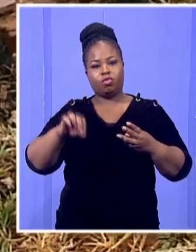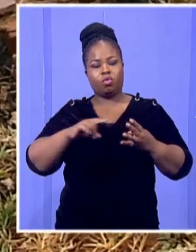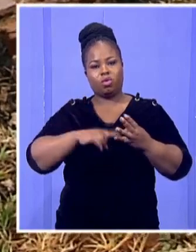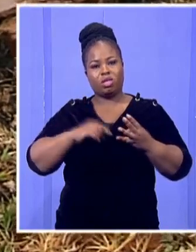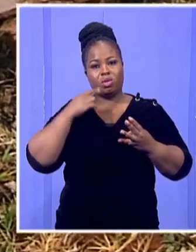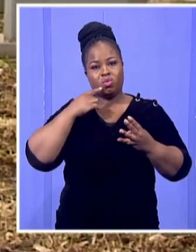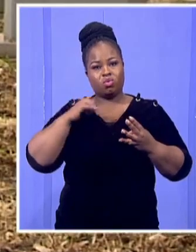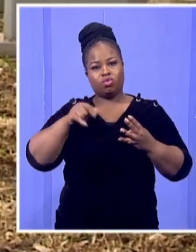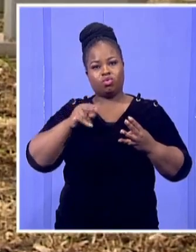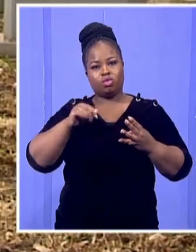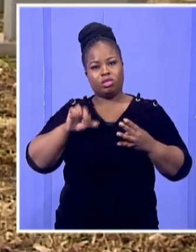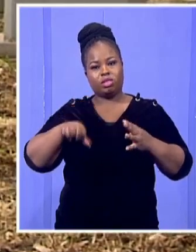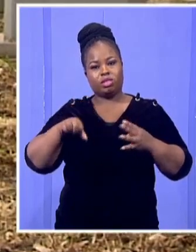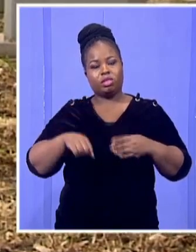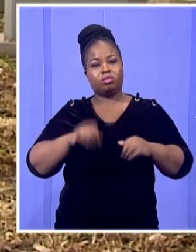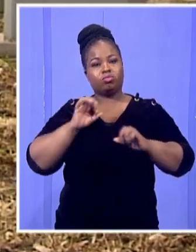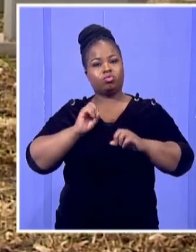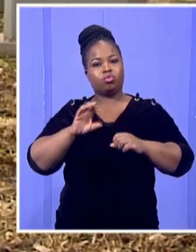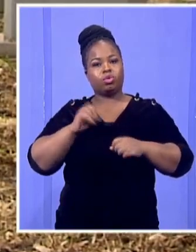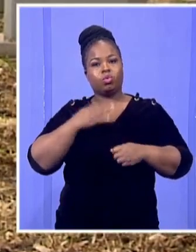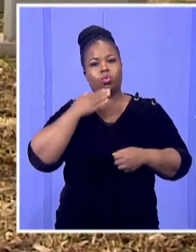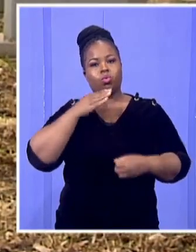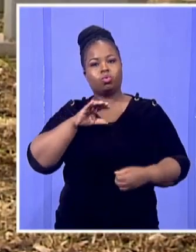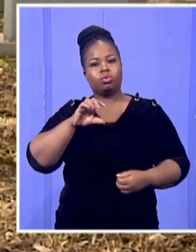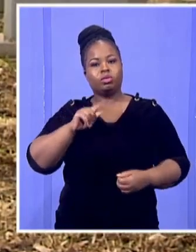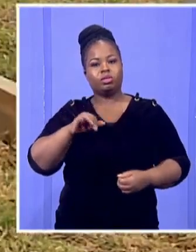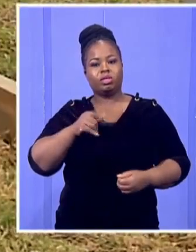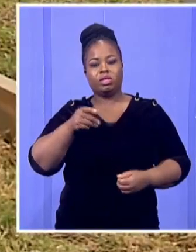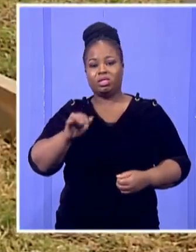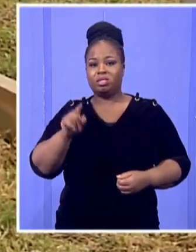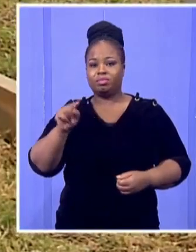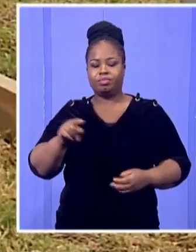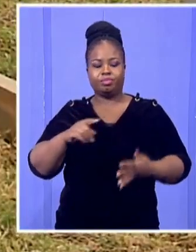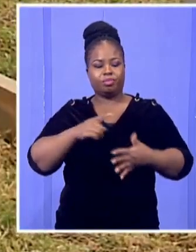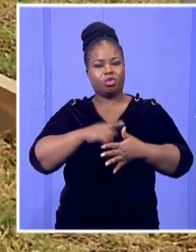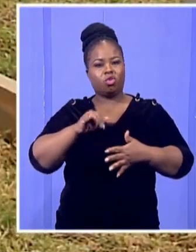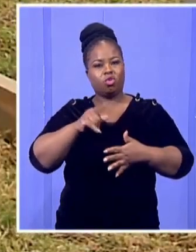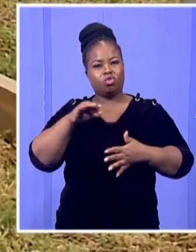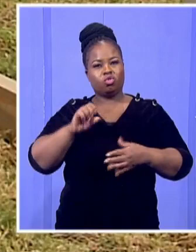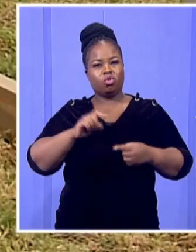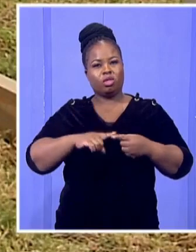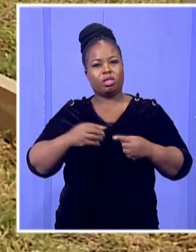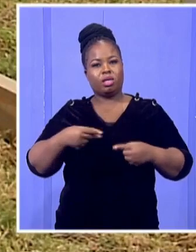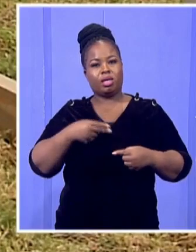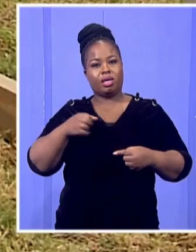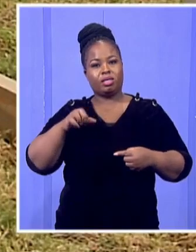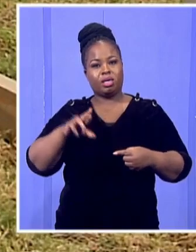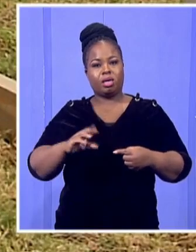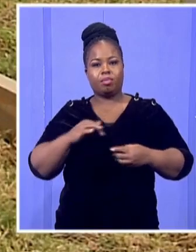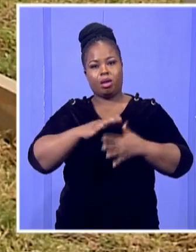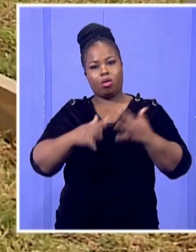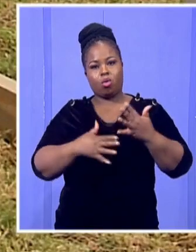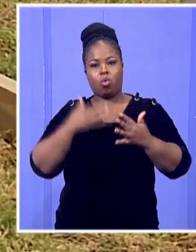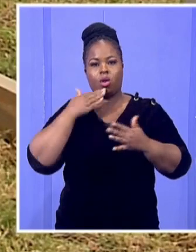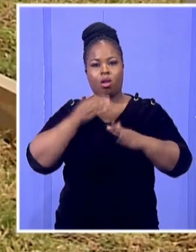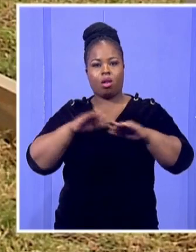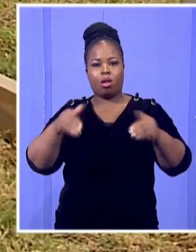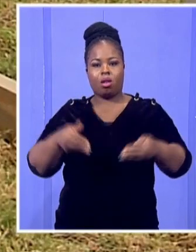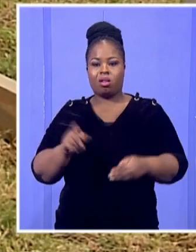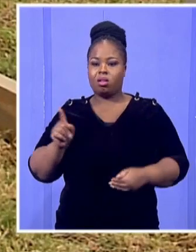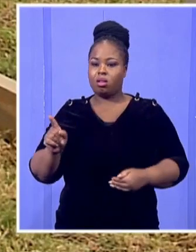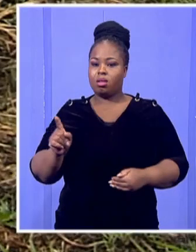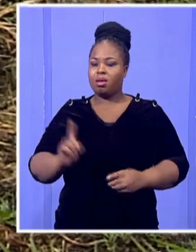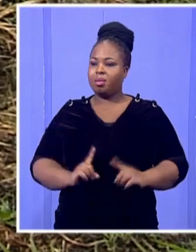of the June 16 Soweto uprising, Tsietse Mashinini, Khotso Seatlolo, and the young Hector Peterson, among others. However,